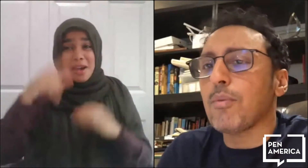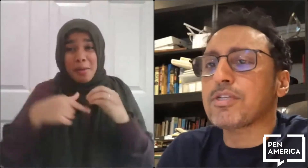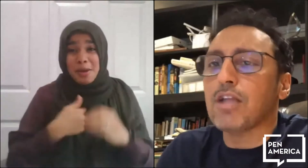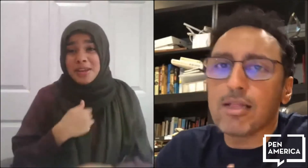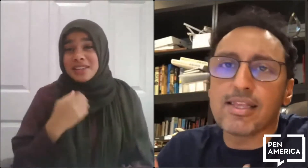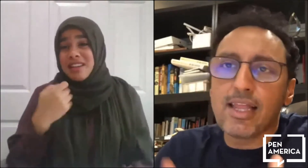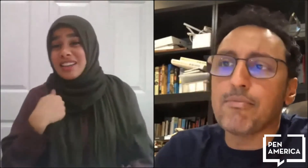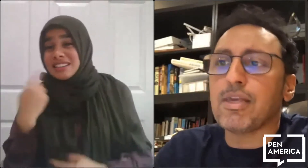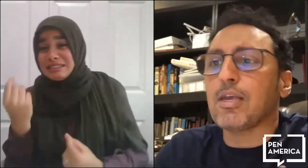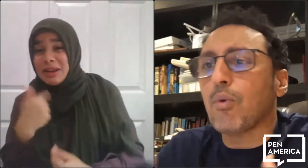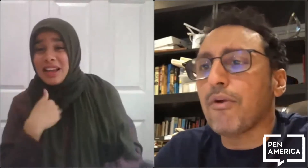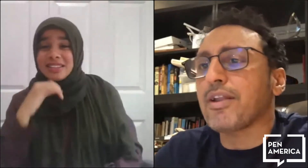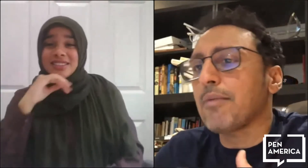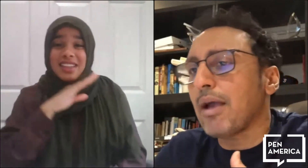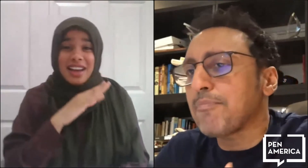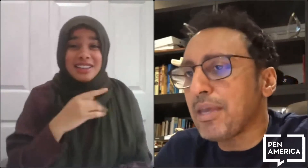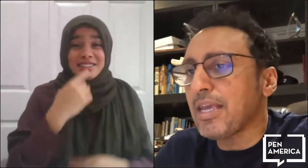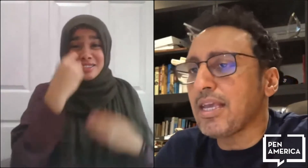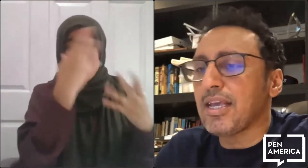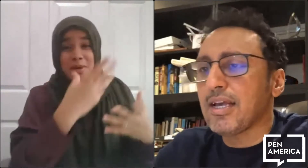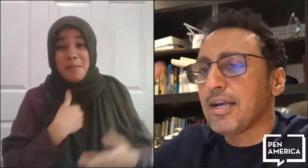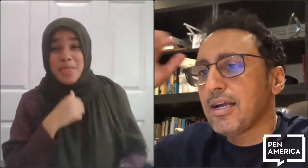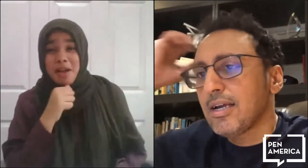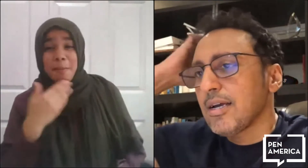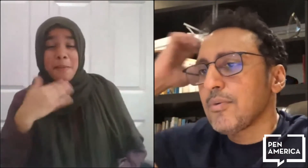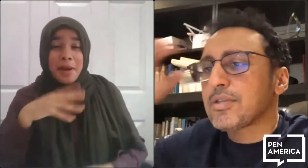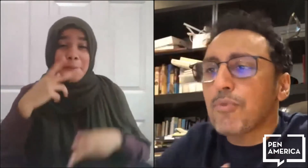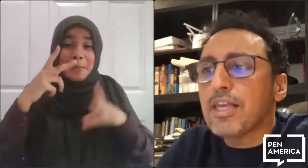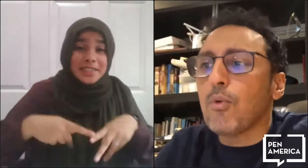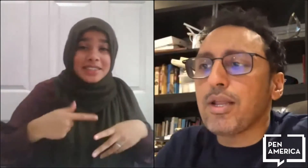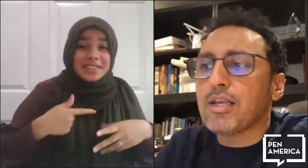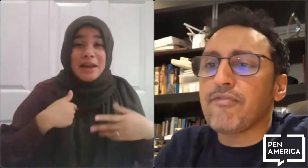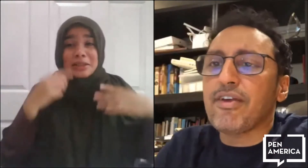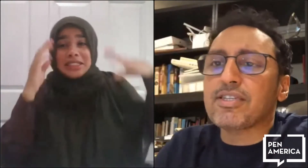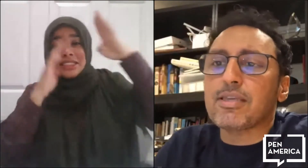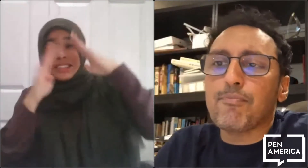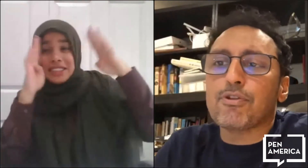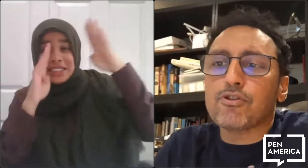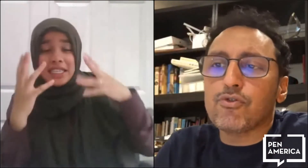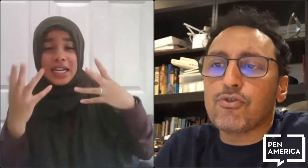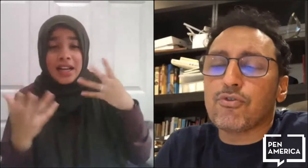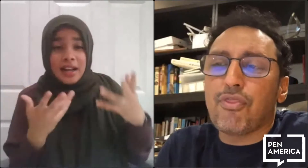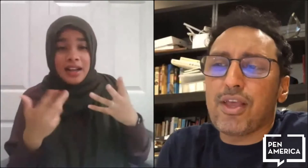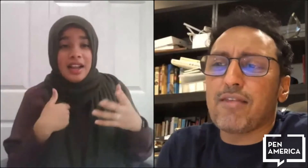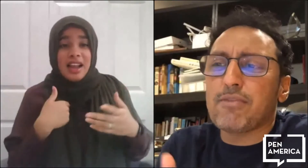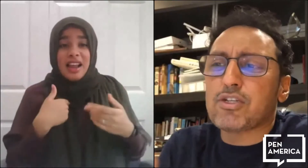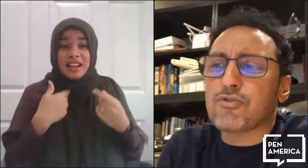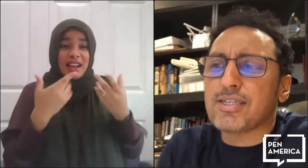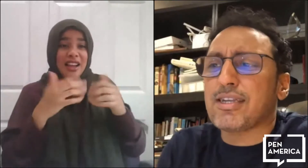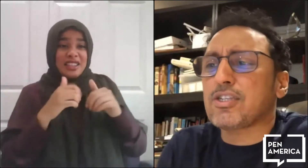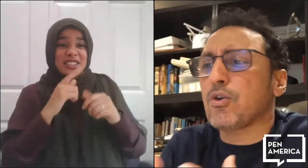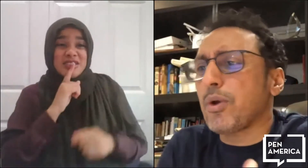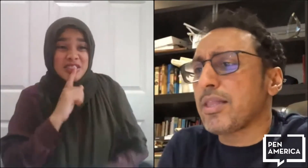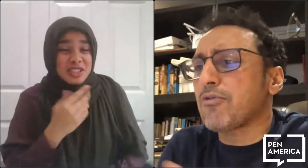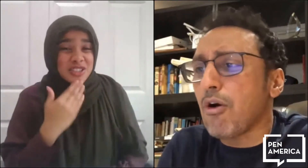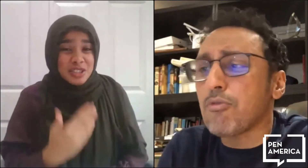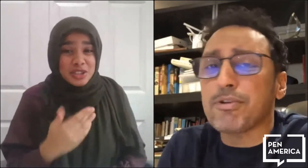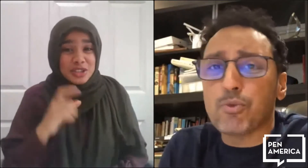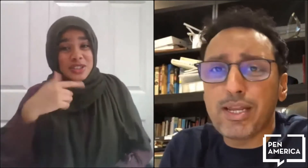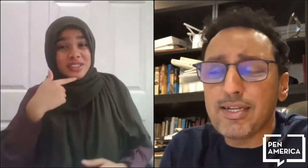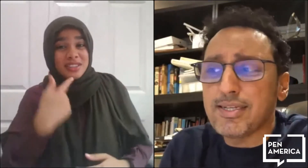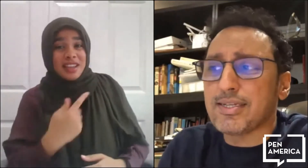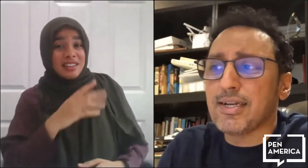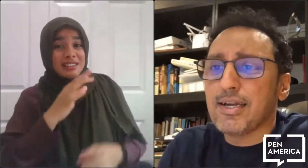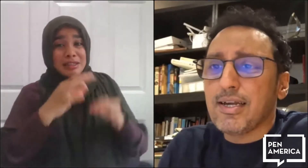him know I was not the enemy he worried I might be. Was there really no way to convey this simple truth through the thicket of mistrust that has so quickly